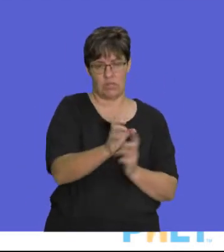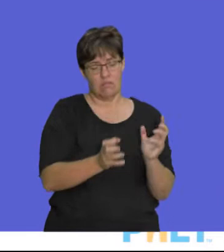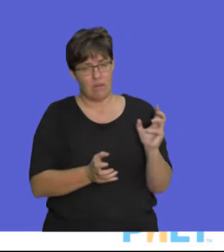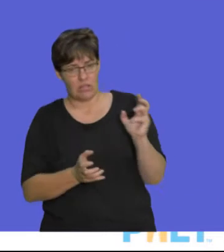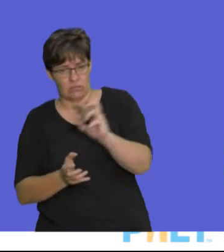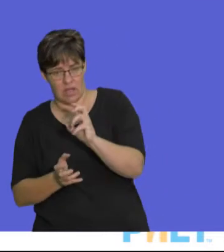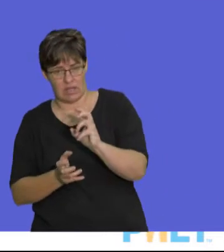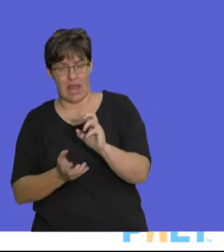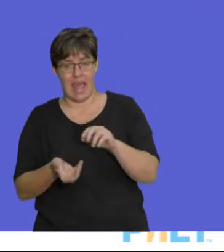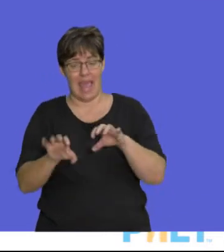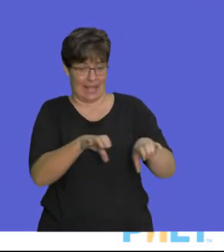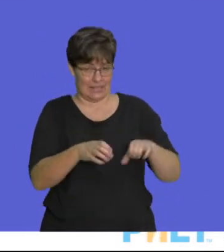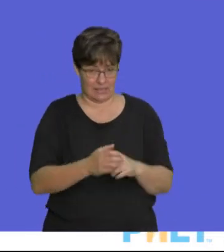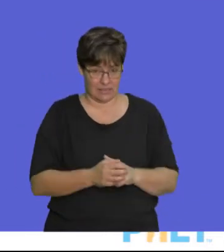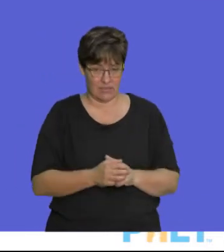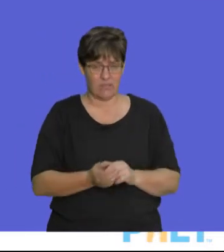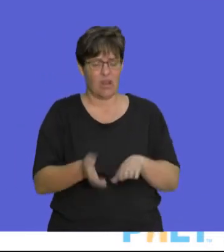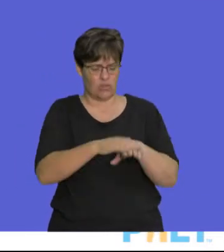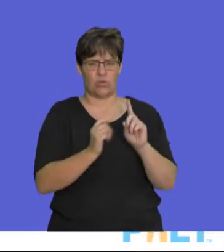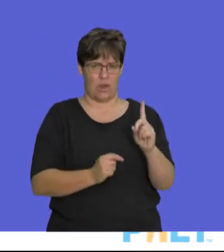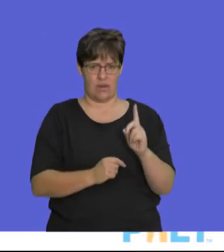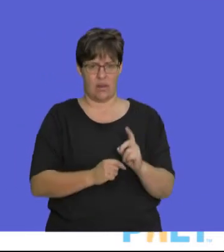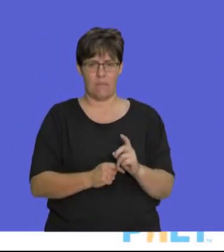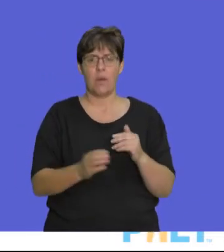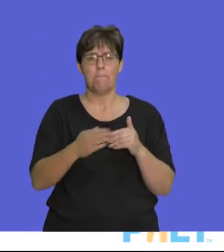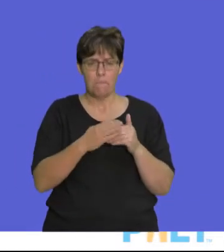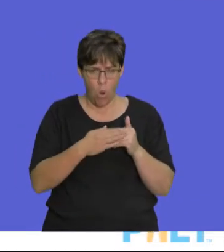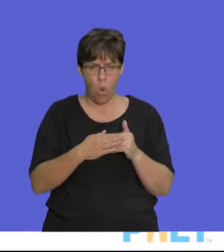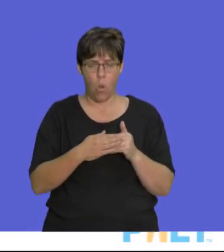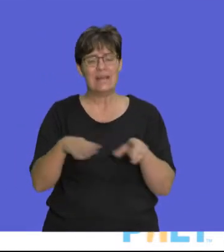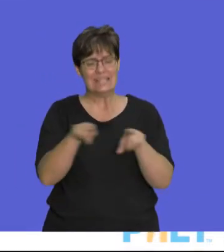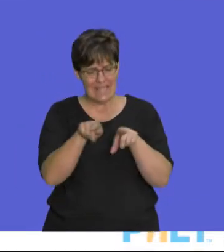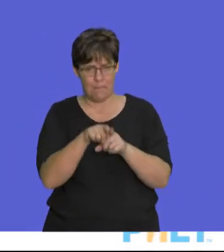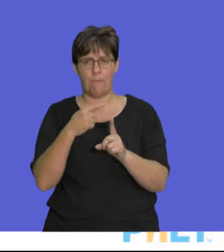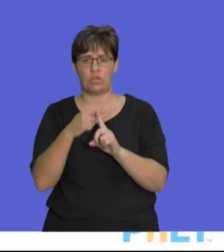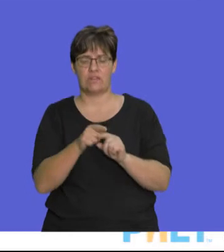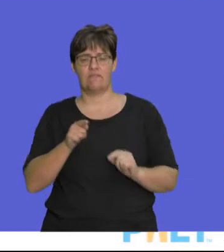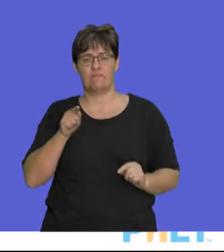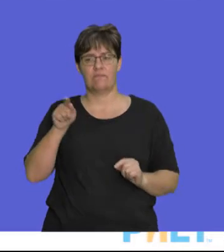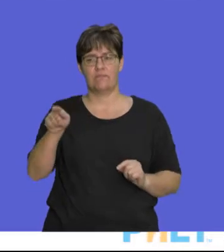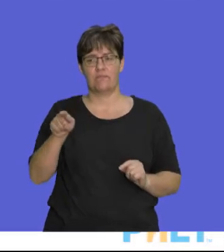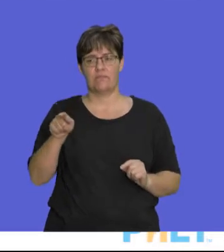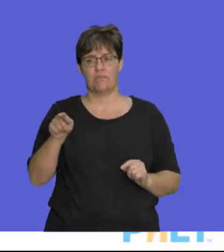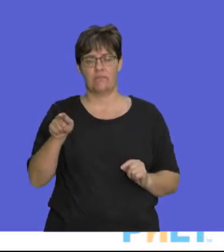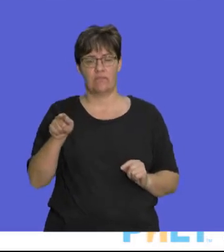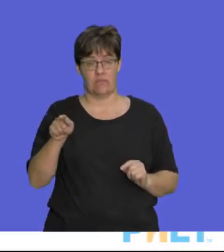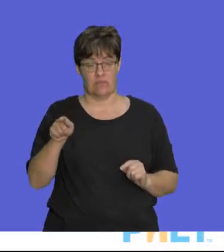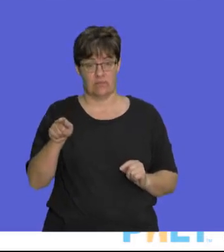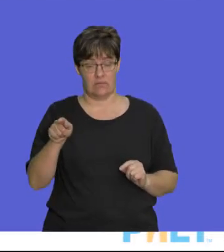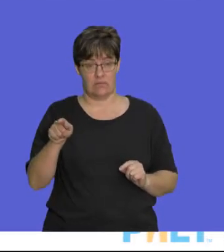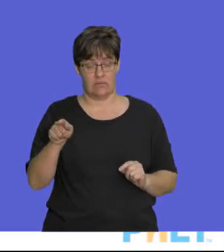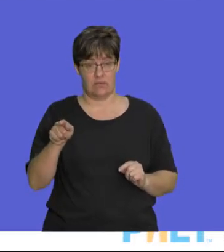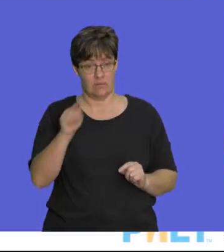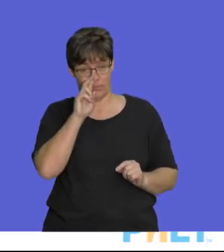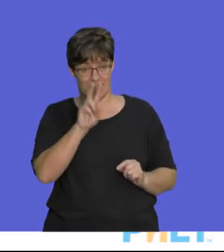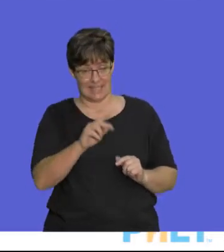we place another positive charge at some distance, okay? Now, you see there is a pattern there that we